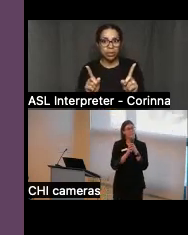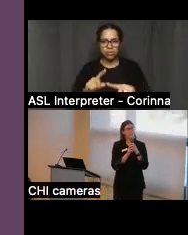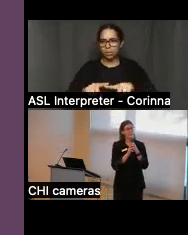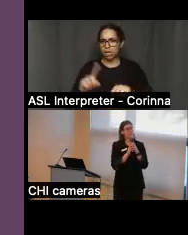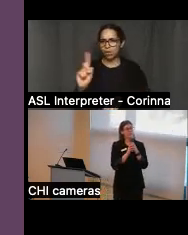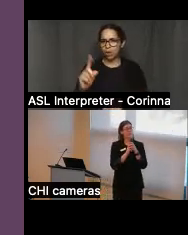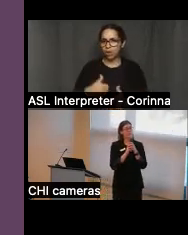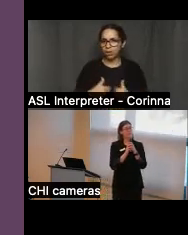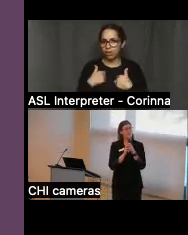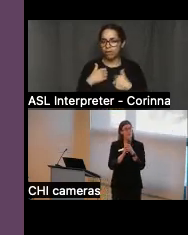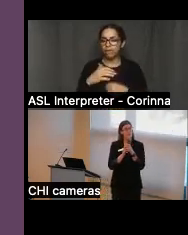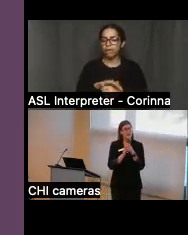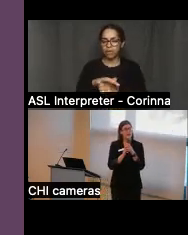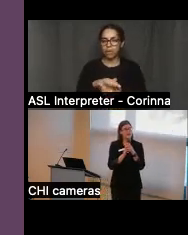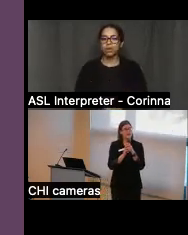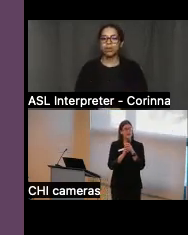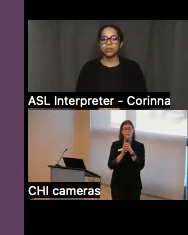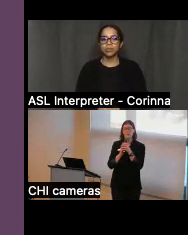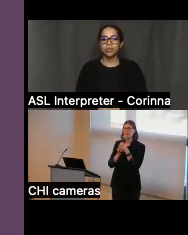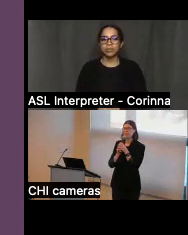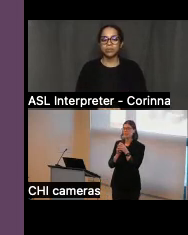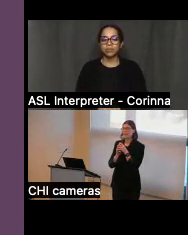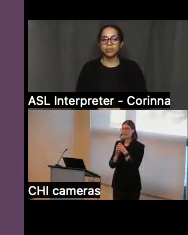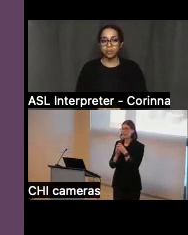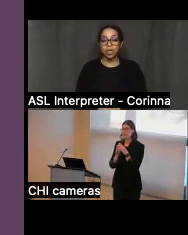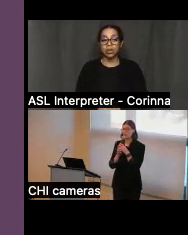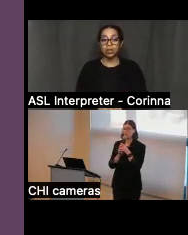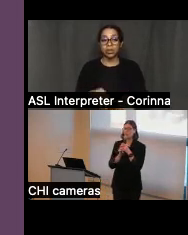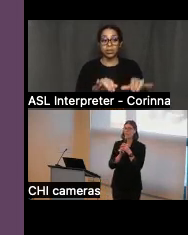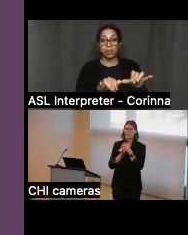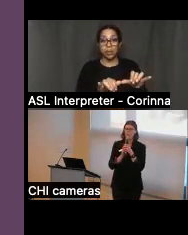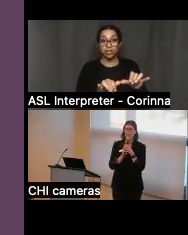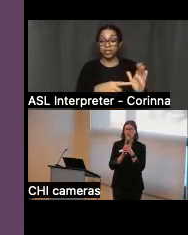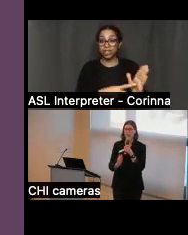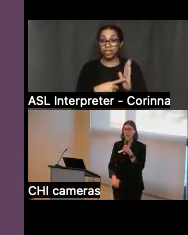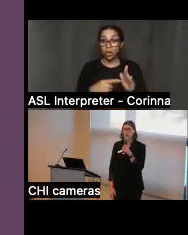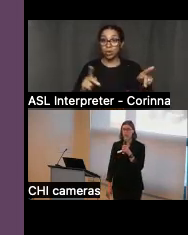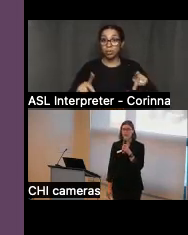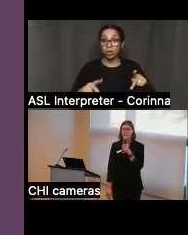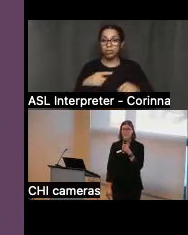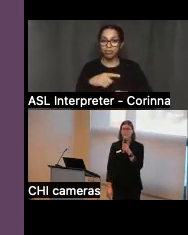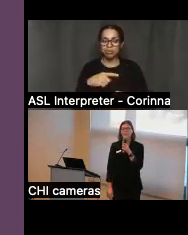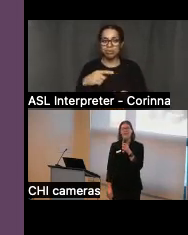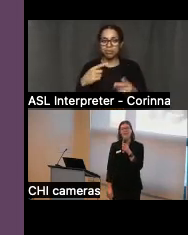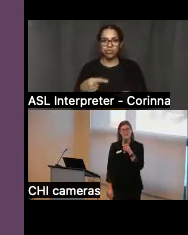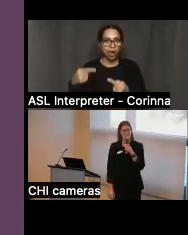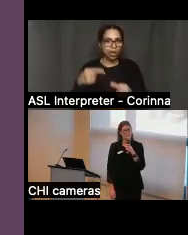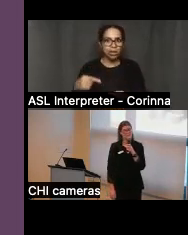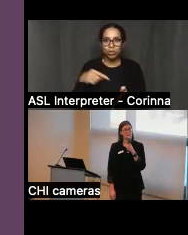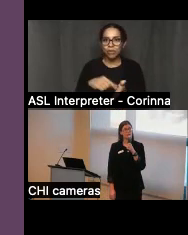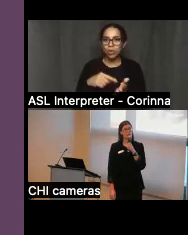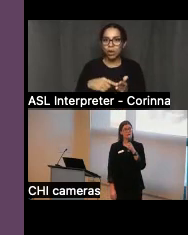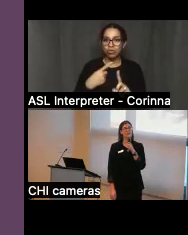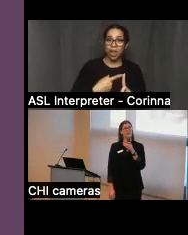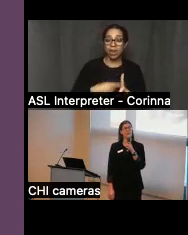the metric that shows those who said they had issues affording their rent or mortgage in the last year and looked at